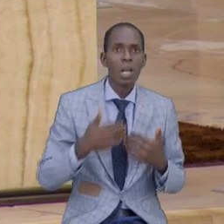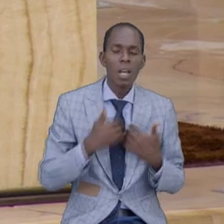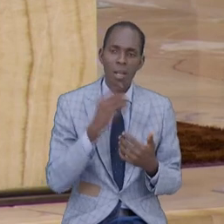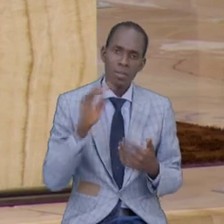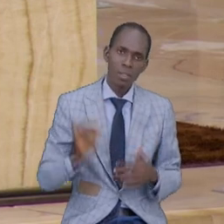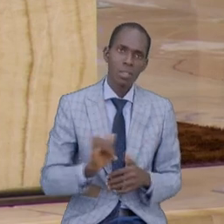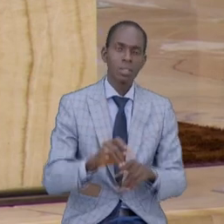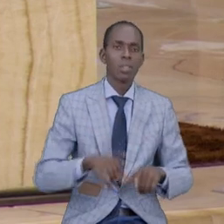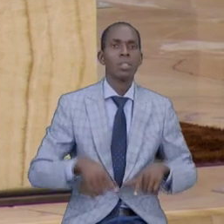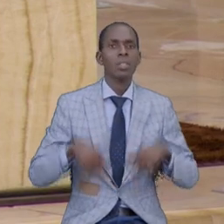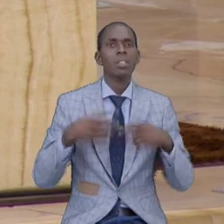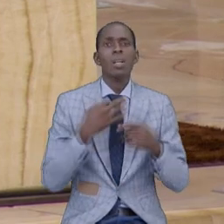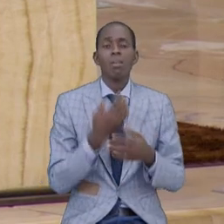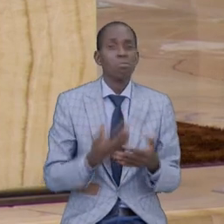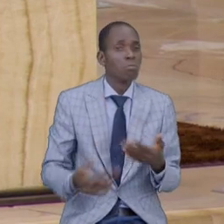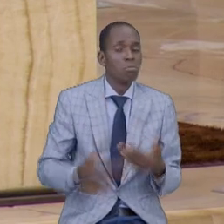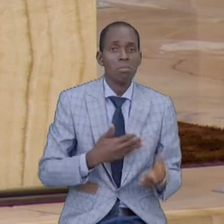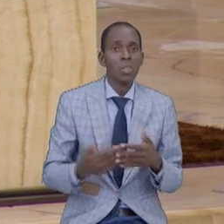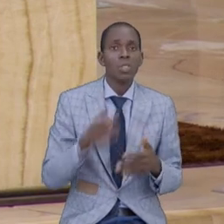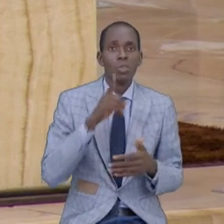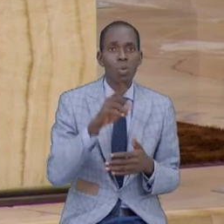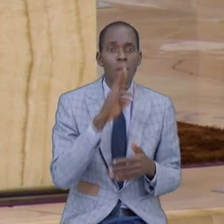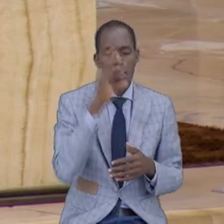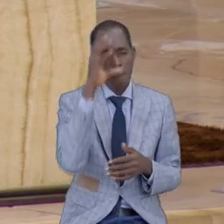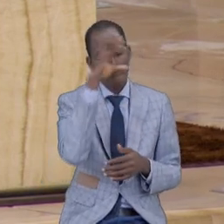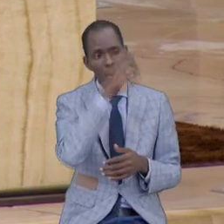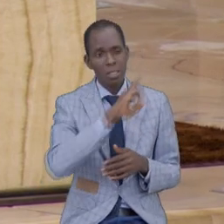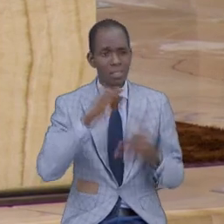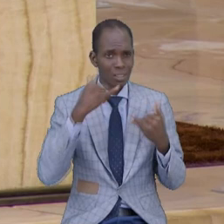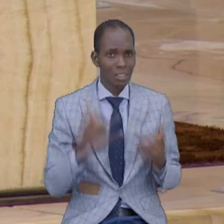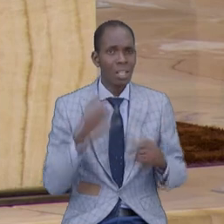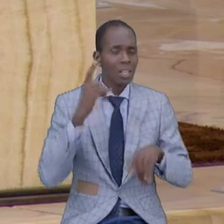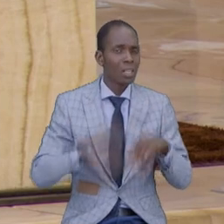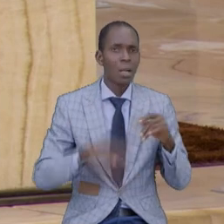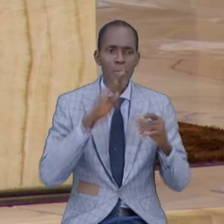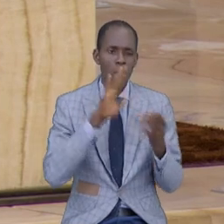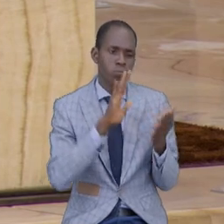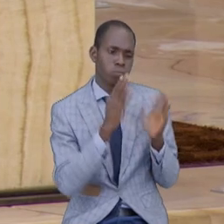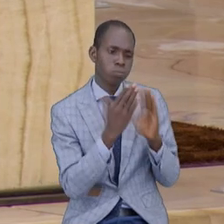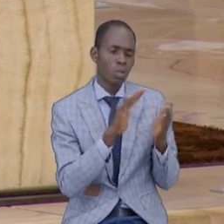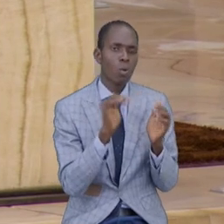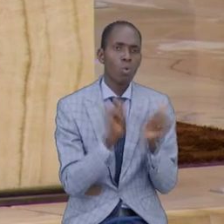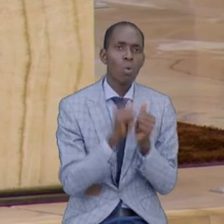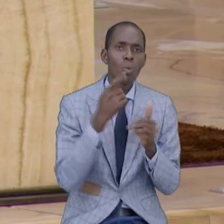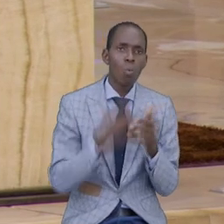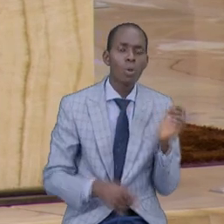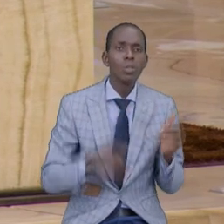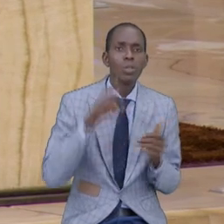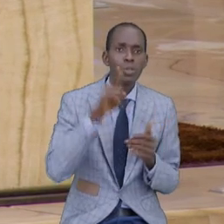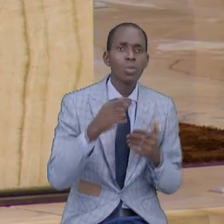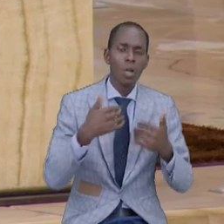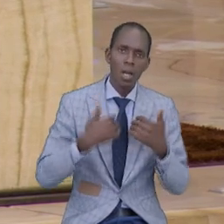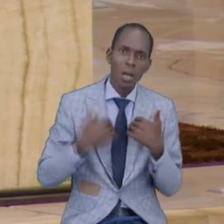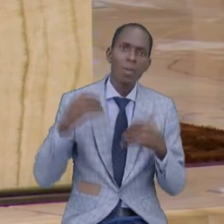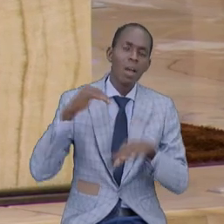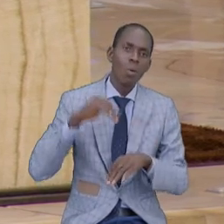everlasting life. And whatever you are facing today cannot be compared with what you faced when you first became